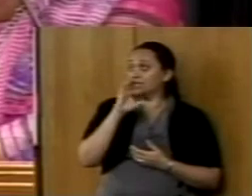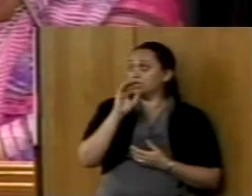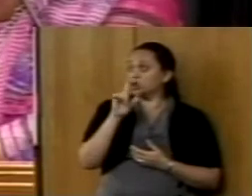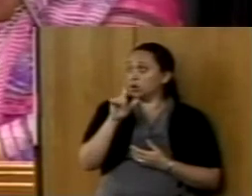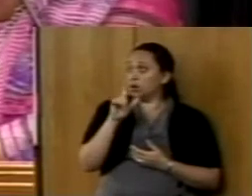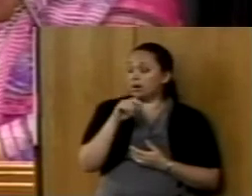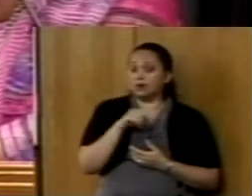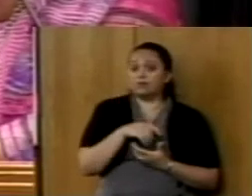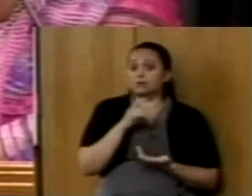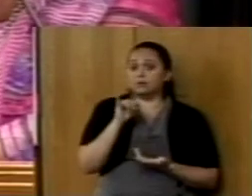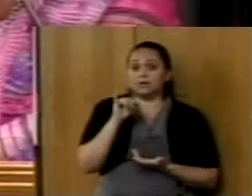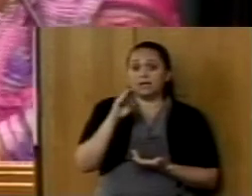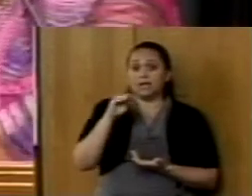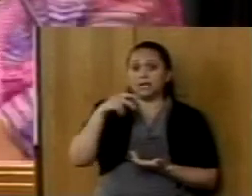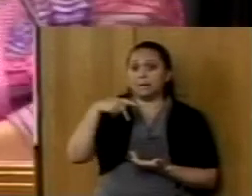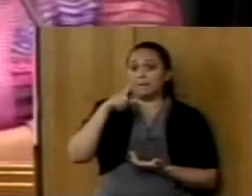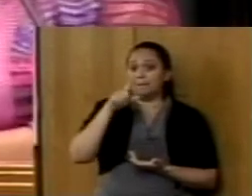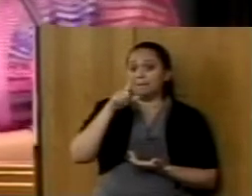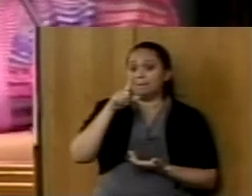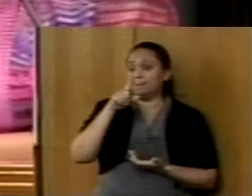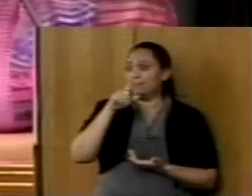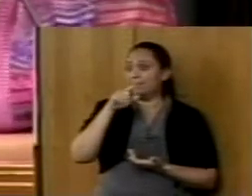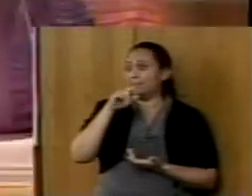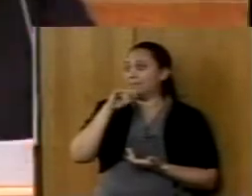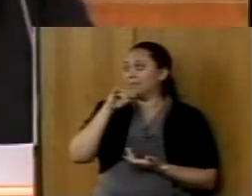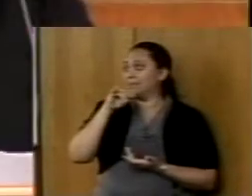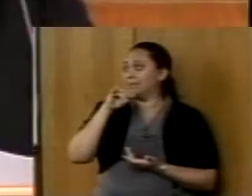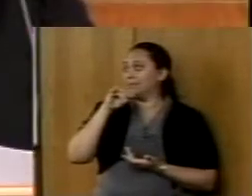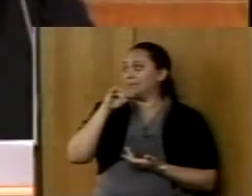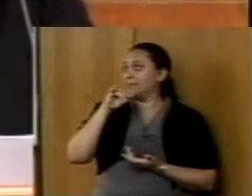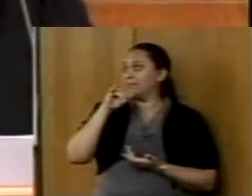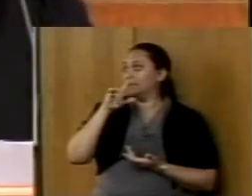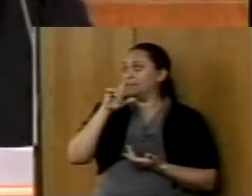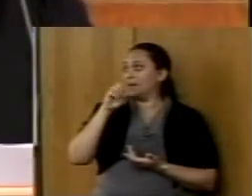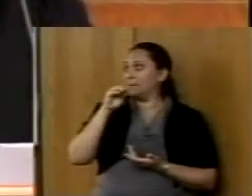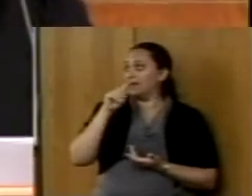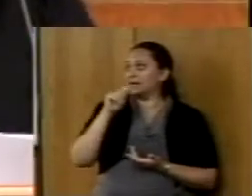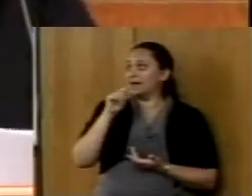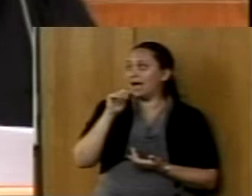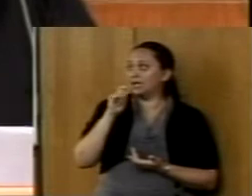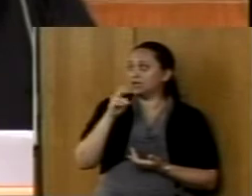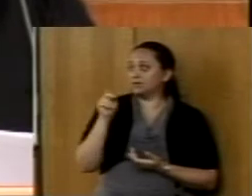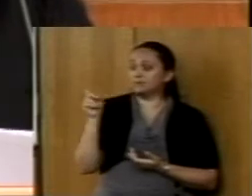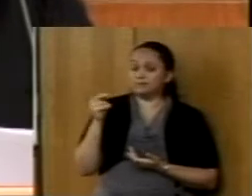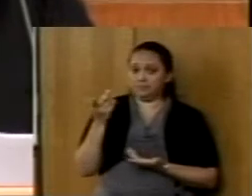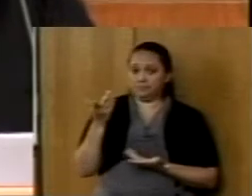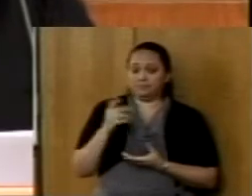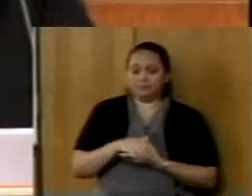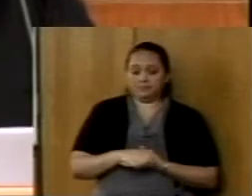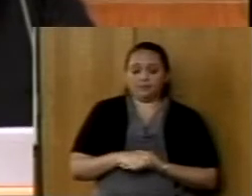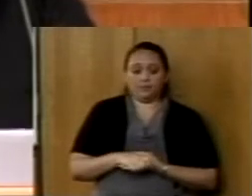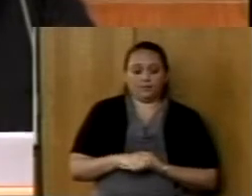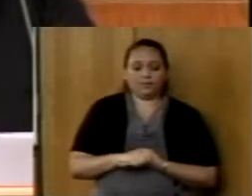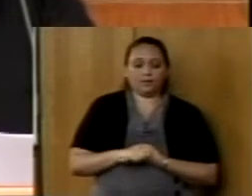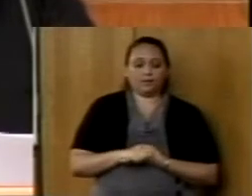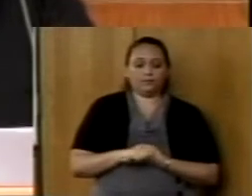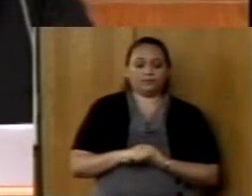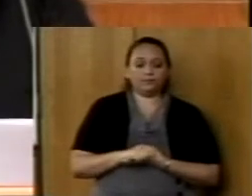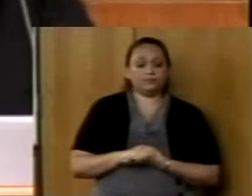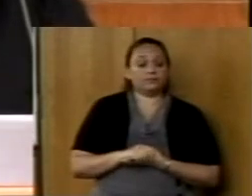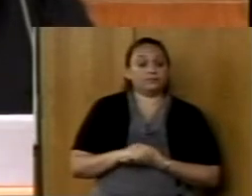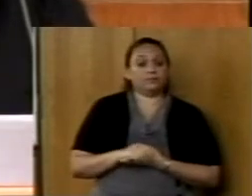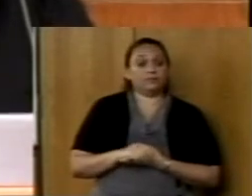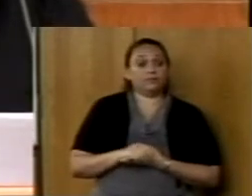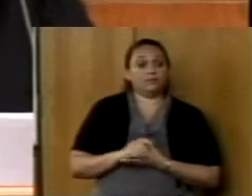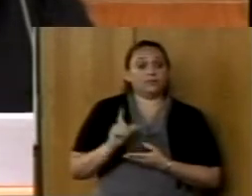the impact, is there any? If I may, Dr. Montoya, Please. members of the board, and Dr. Escobedo,